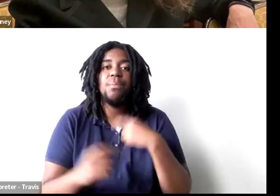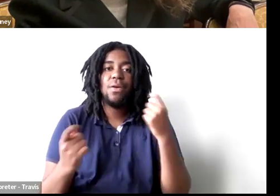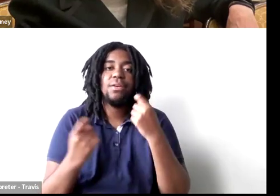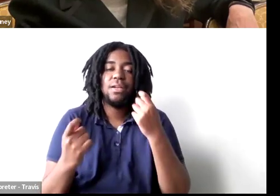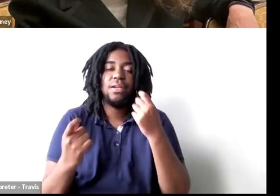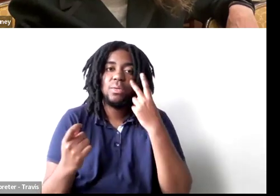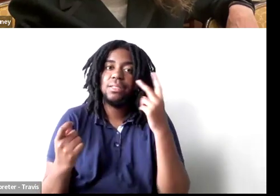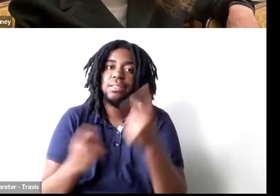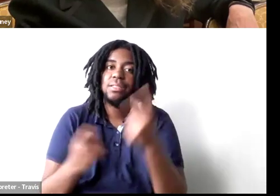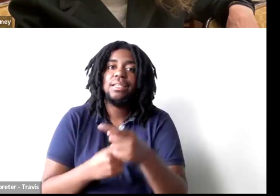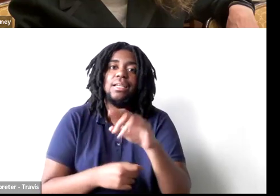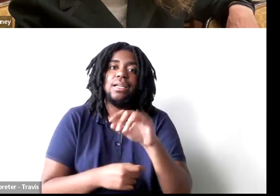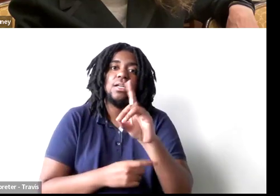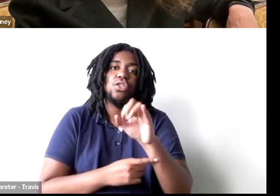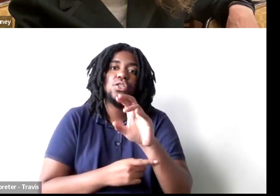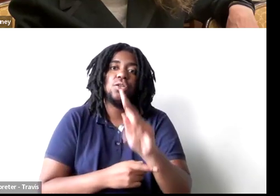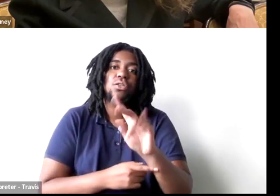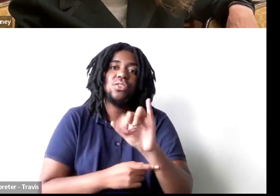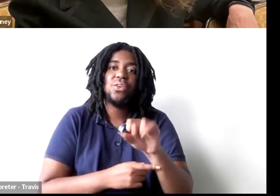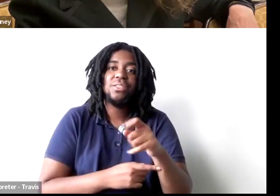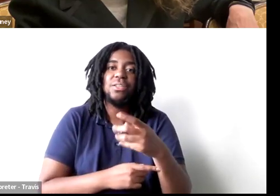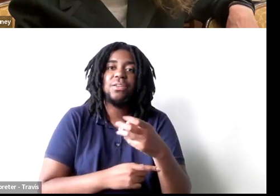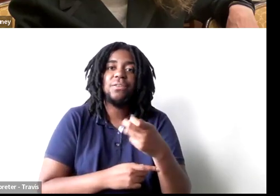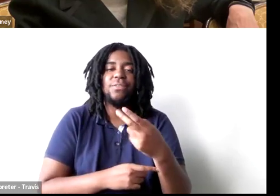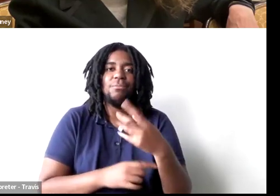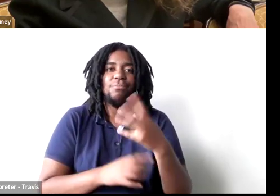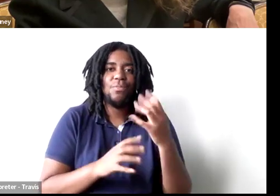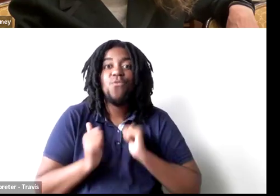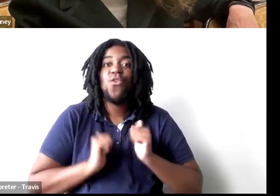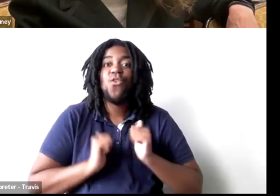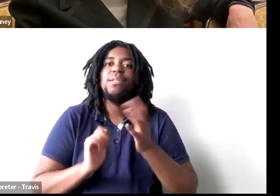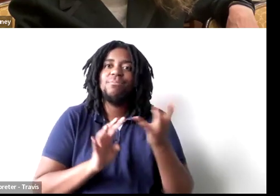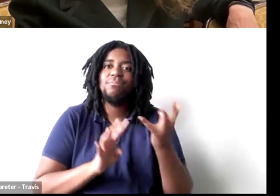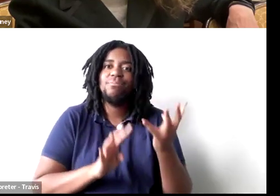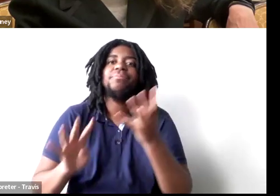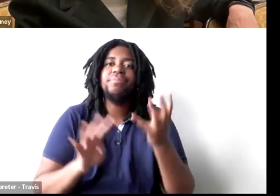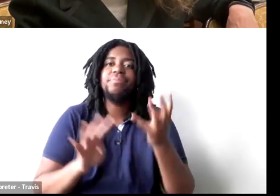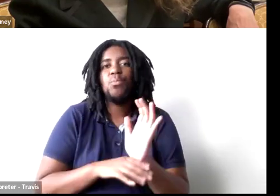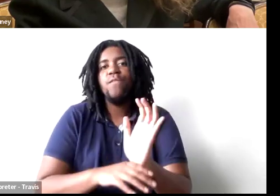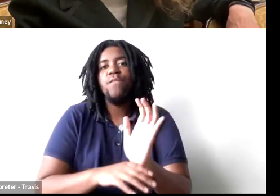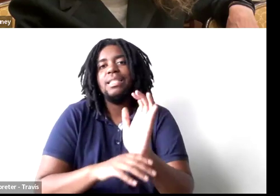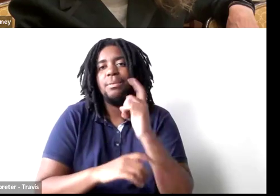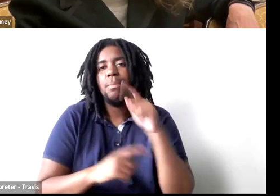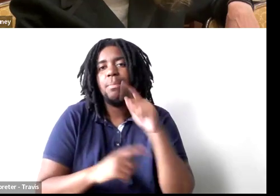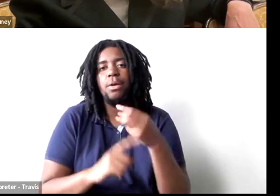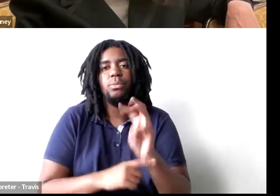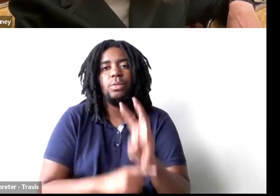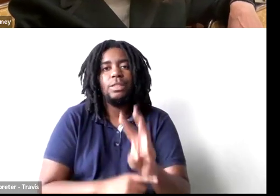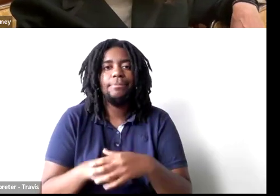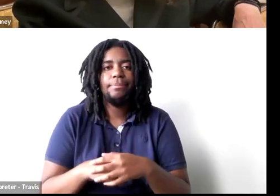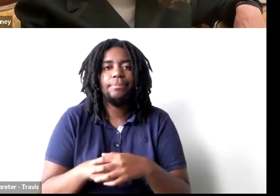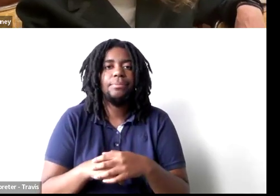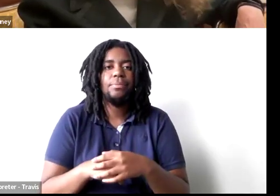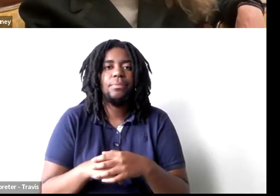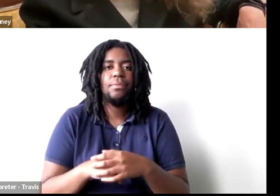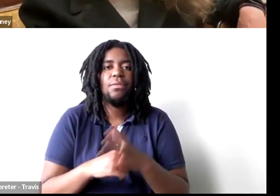Joseph perform his Cranky telling the story of Moses Williams. And if you've never heard of Crankies